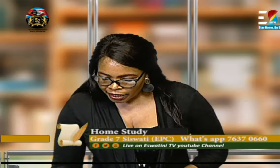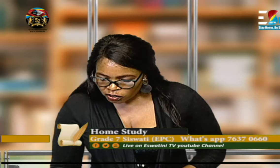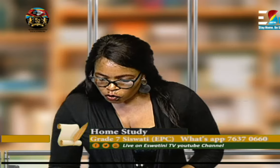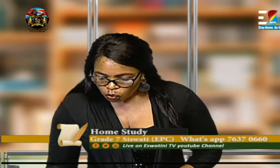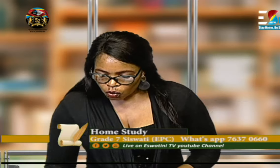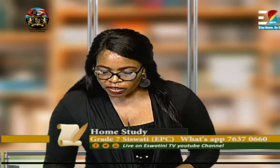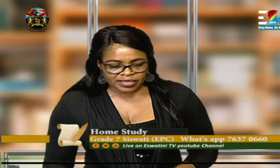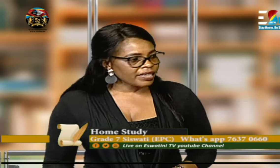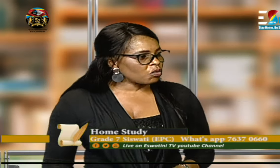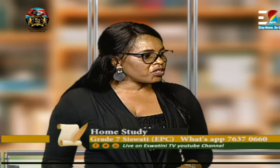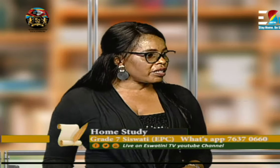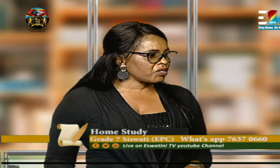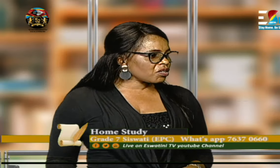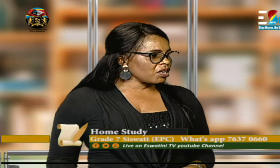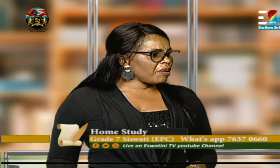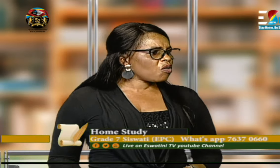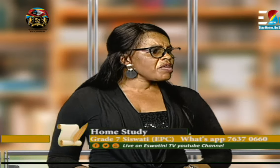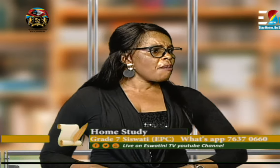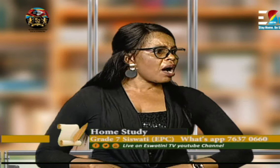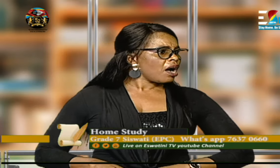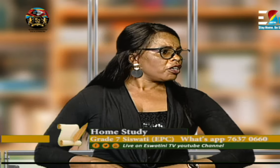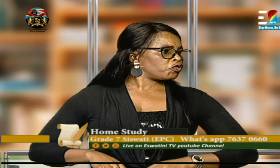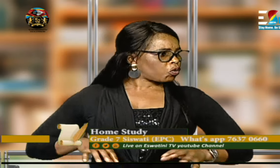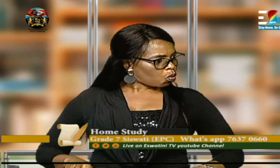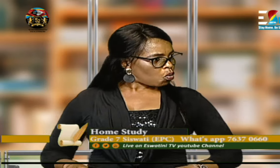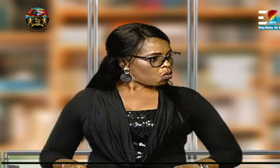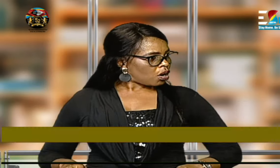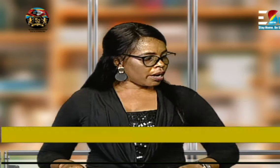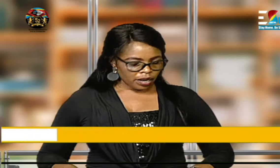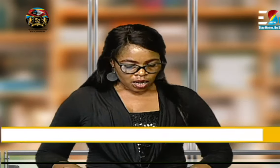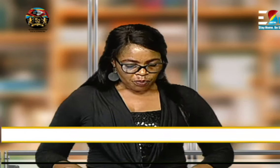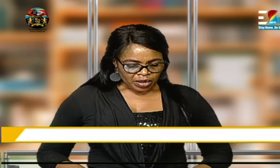namagama lathi thu senta kuthi lesi bekumnyama thu